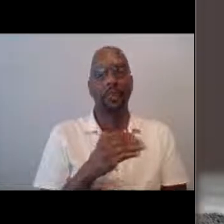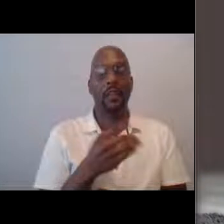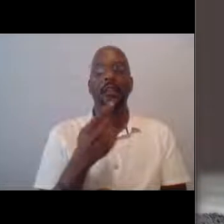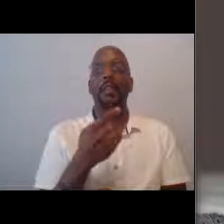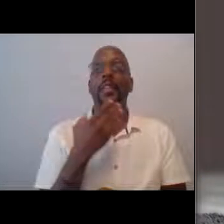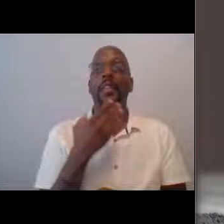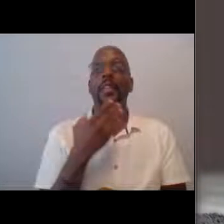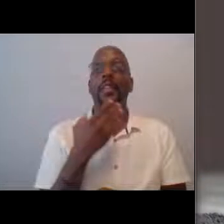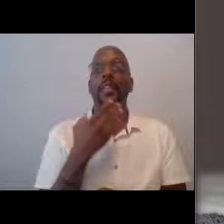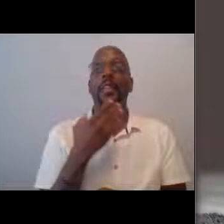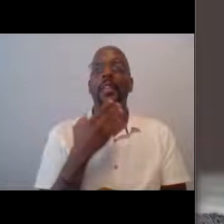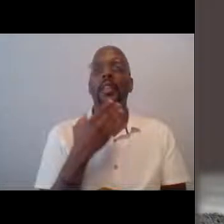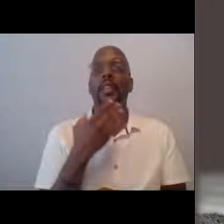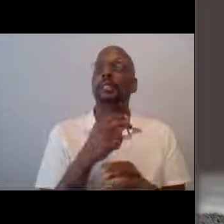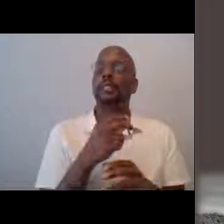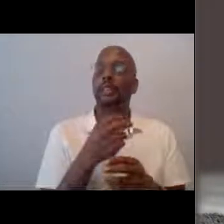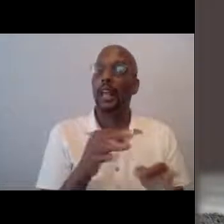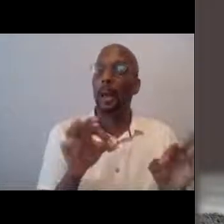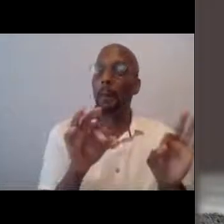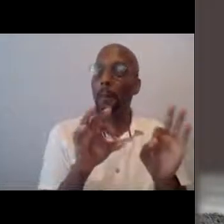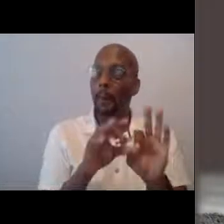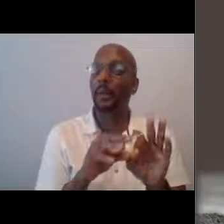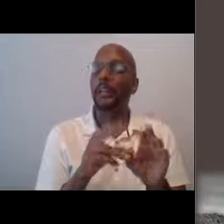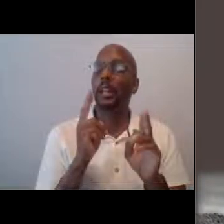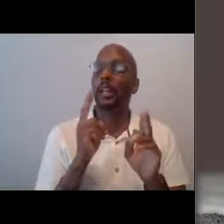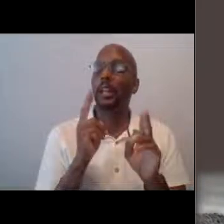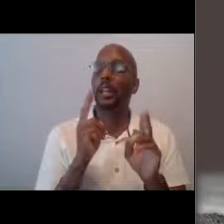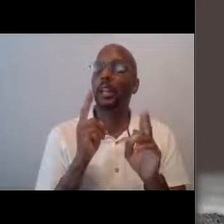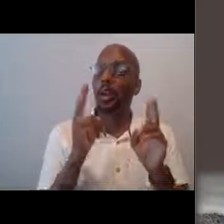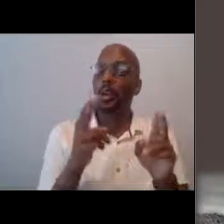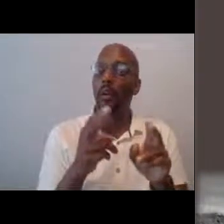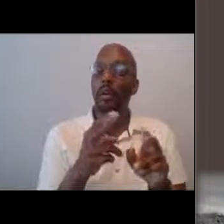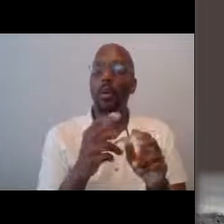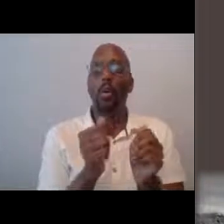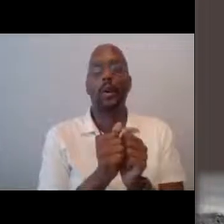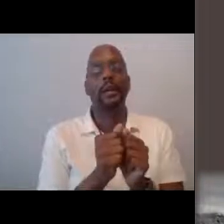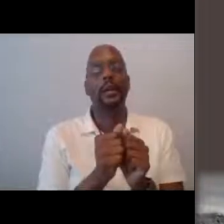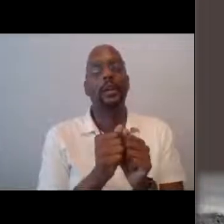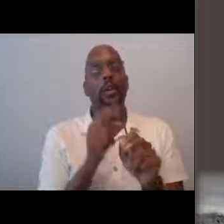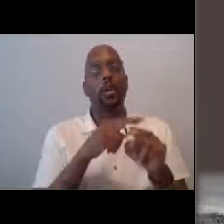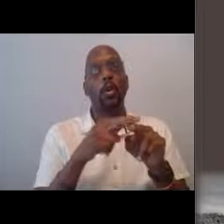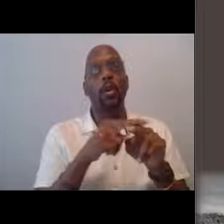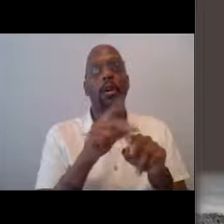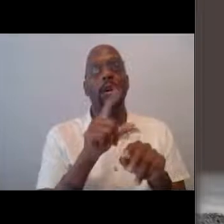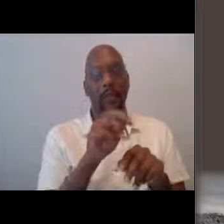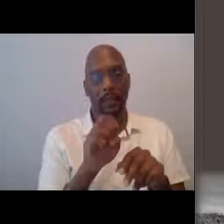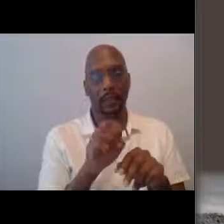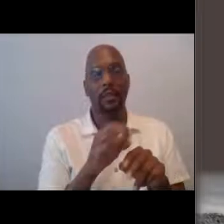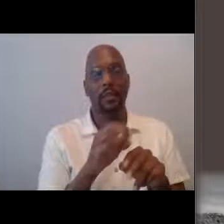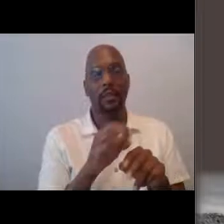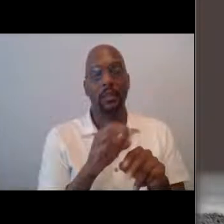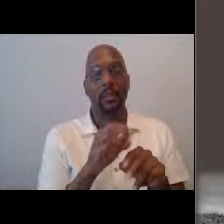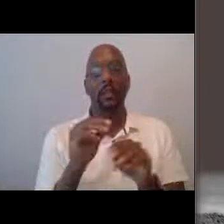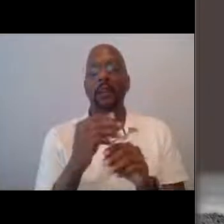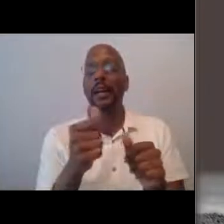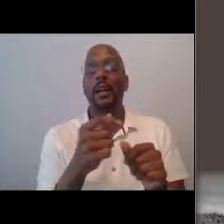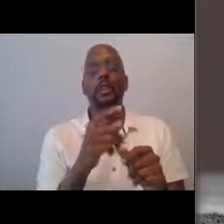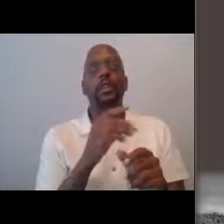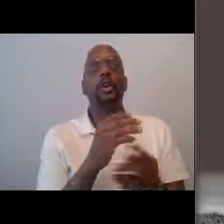urgency, understanding the urgency of the situation with the Lausanne rail line, and moving quickly to hold an